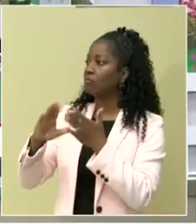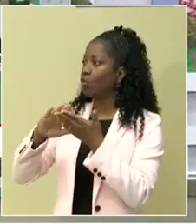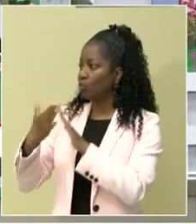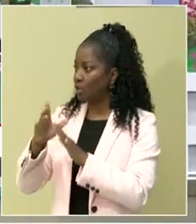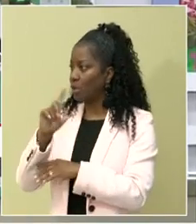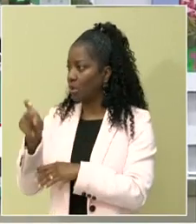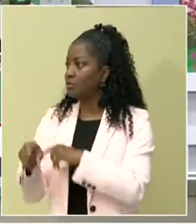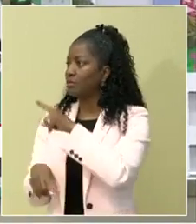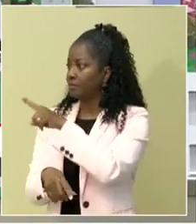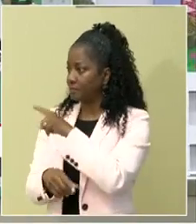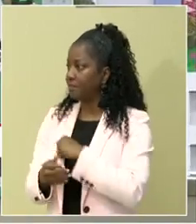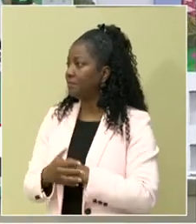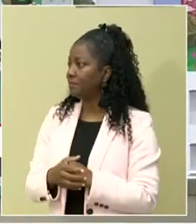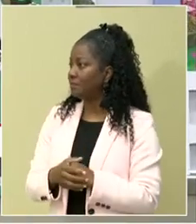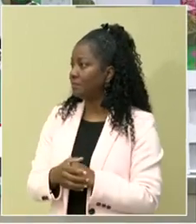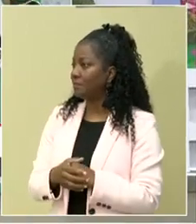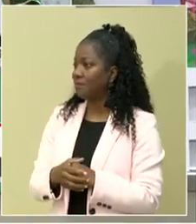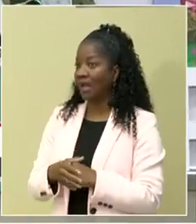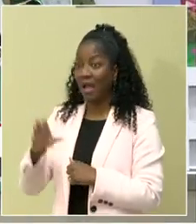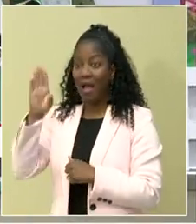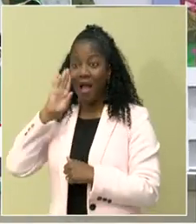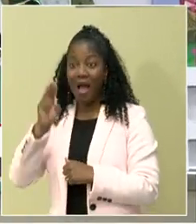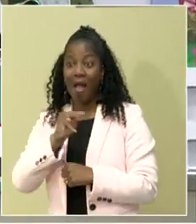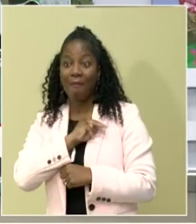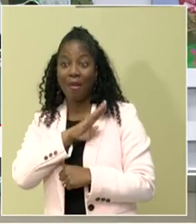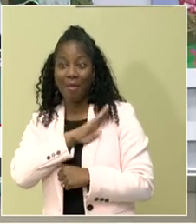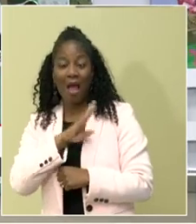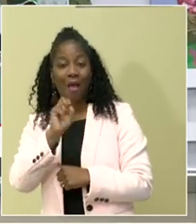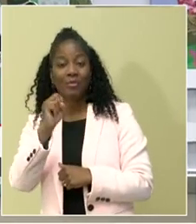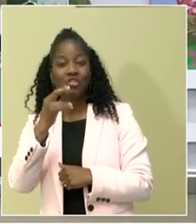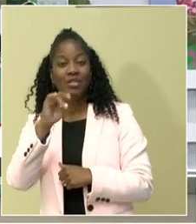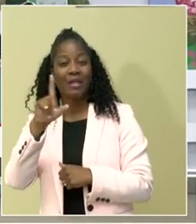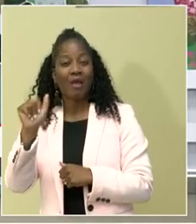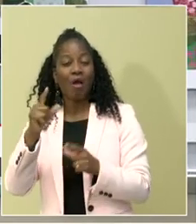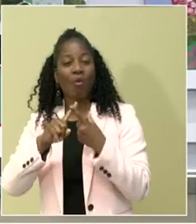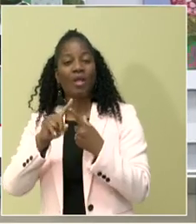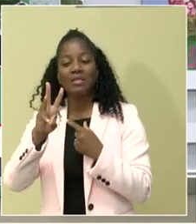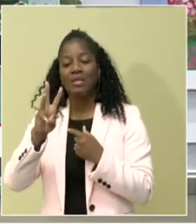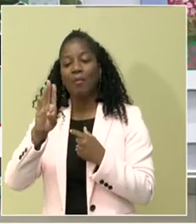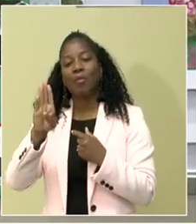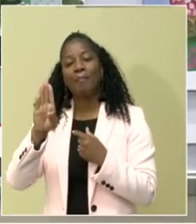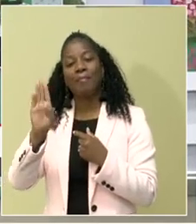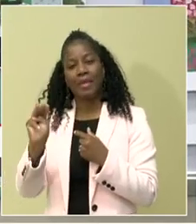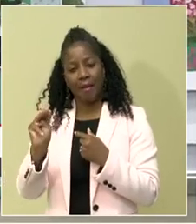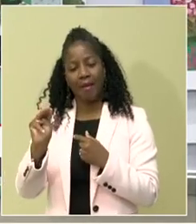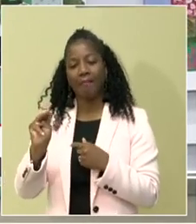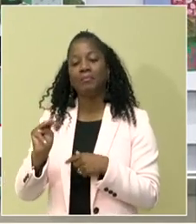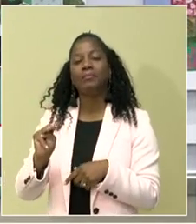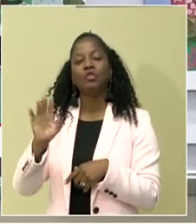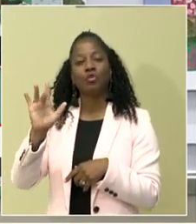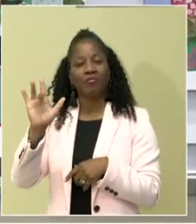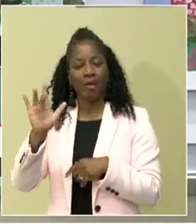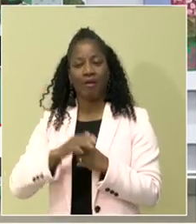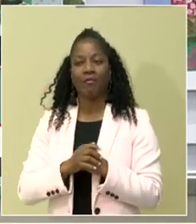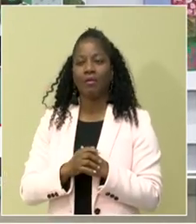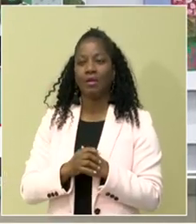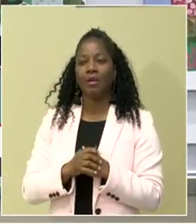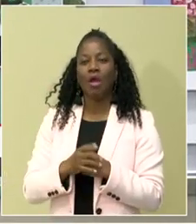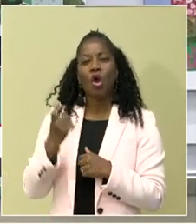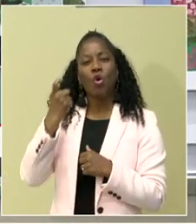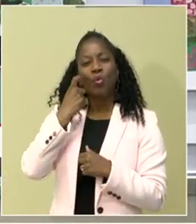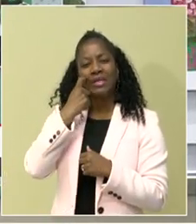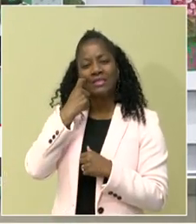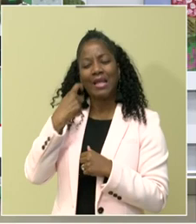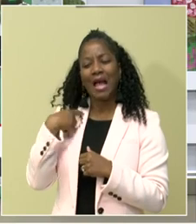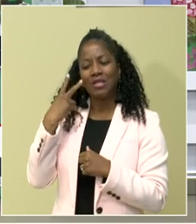press questions. Hi, Mayor Bowser. Hi. I'm Shanika with WTVM 25. So recently I saw this poll.